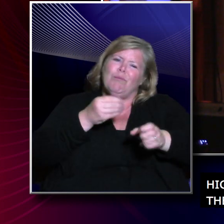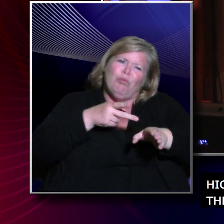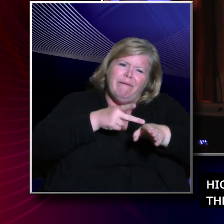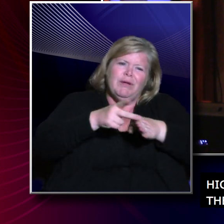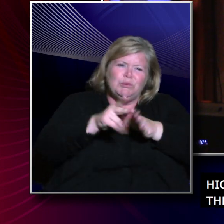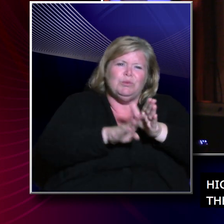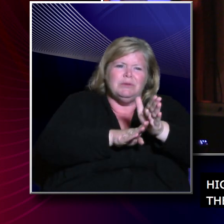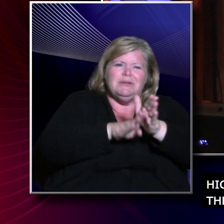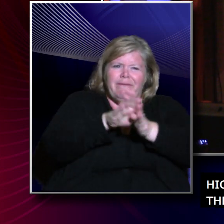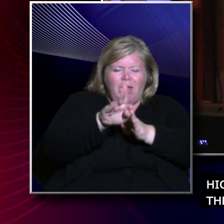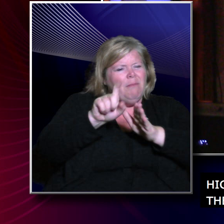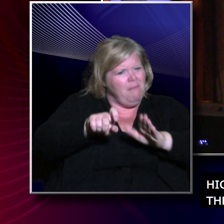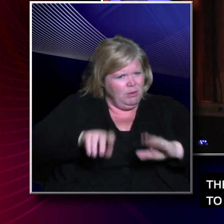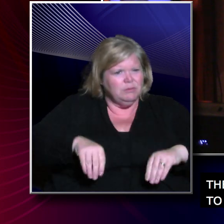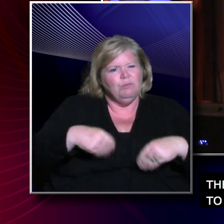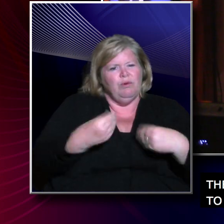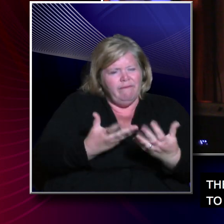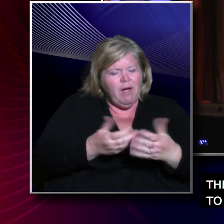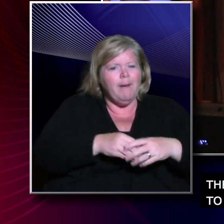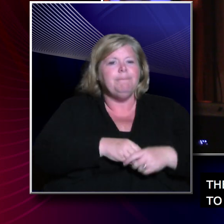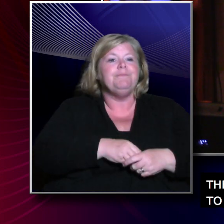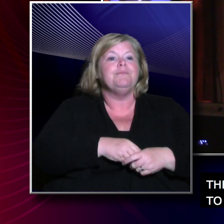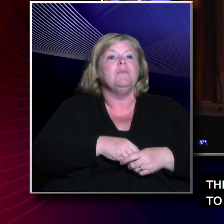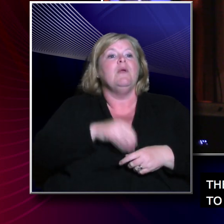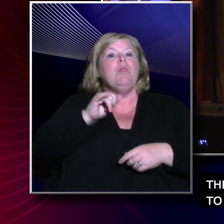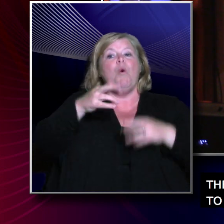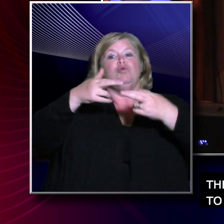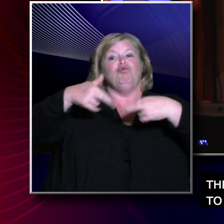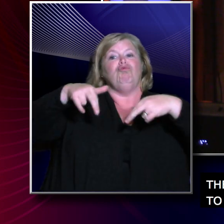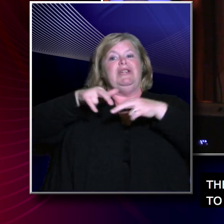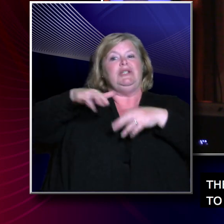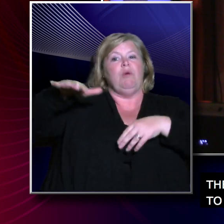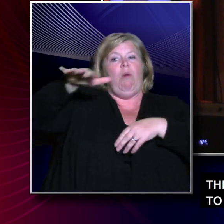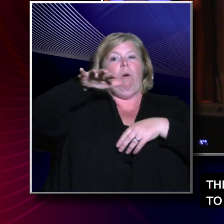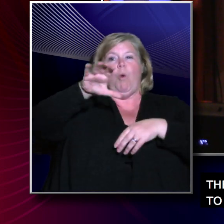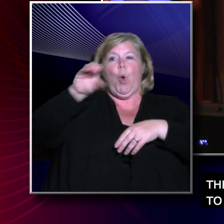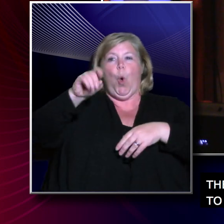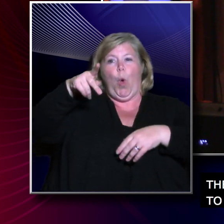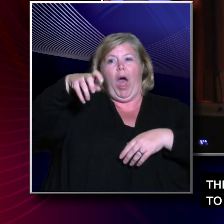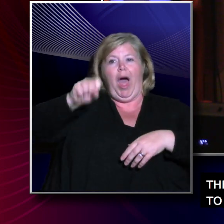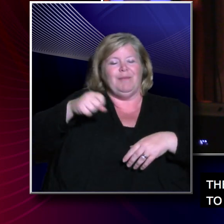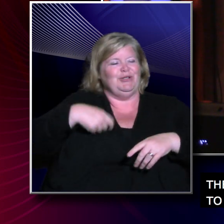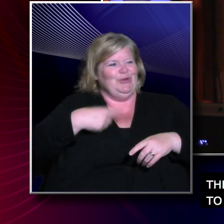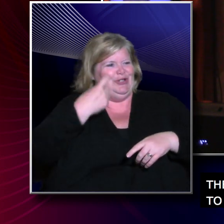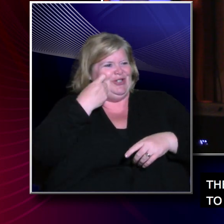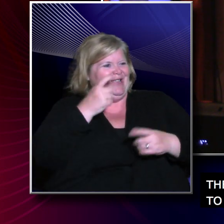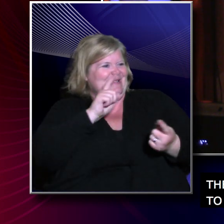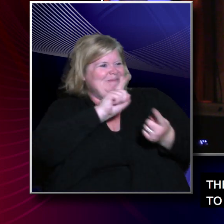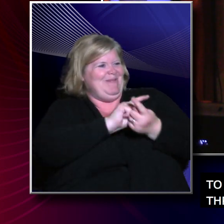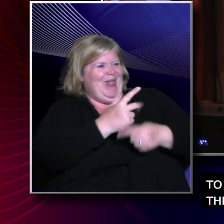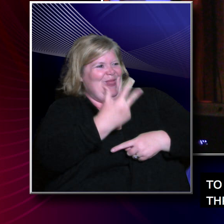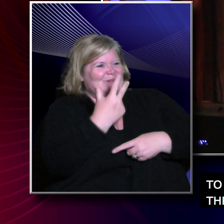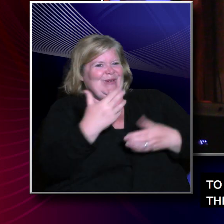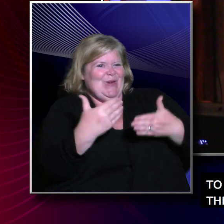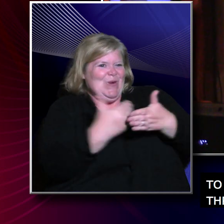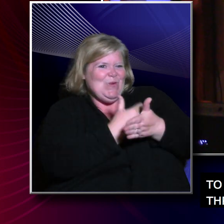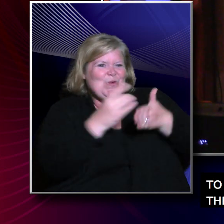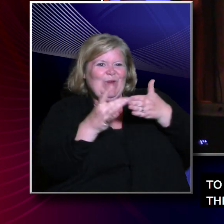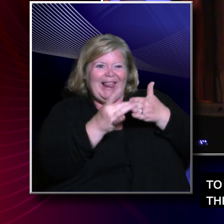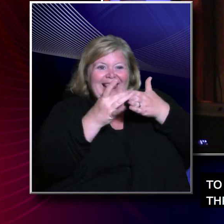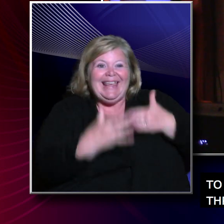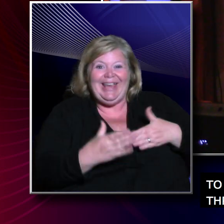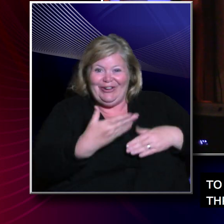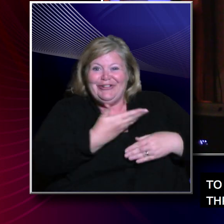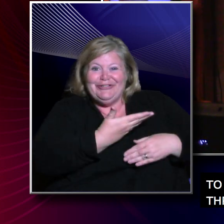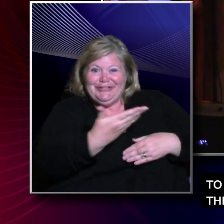to happen. The regional cooperatives, you just met 3 of our new leaders. They've